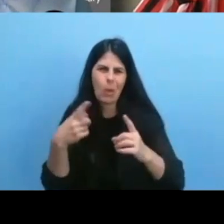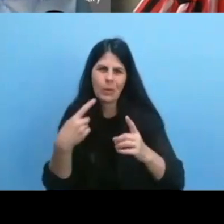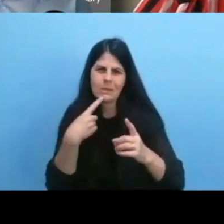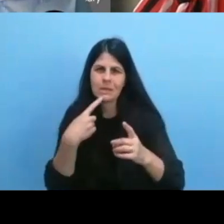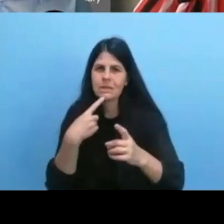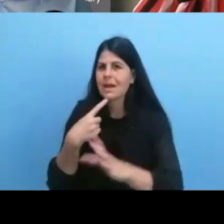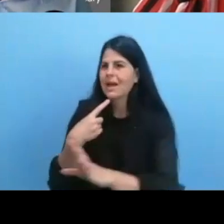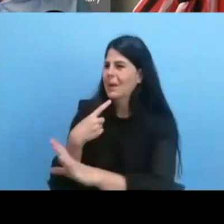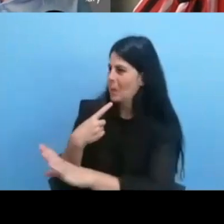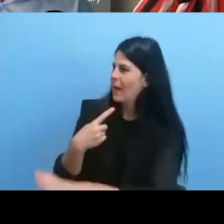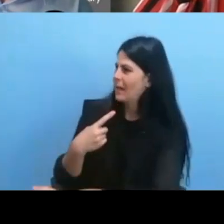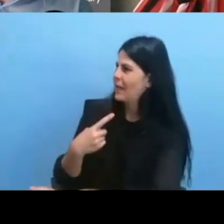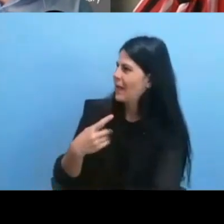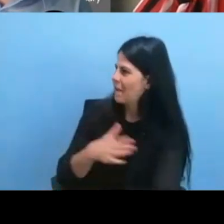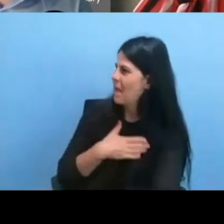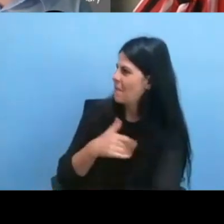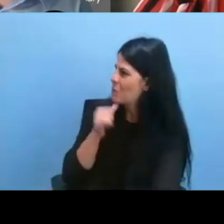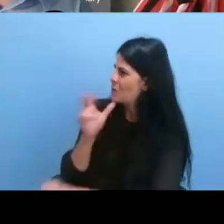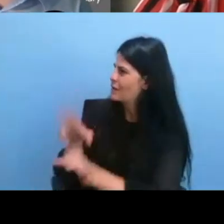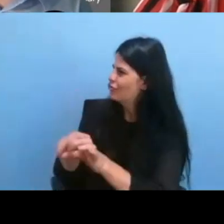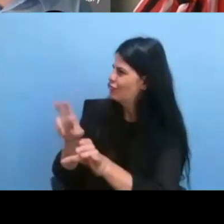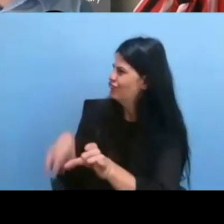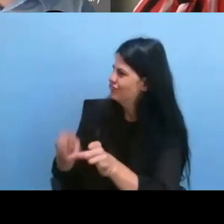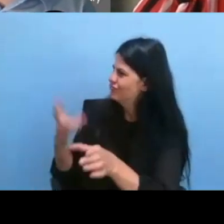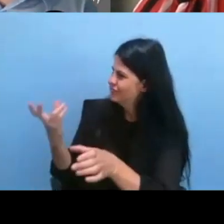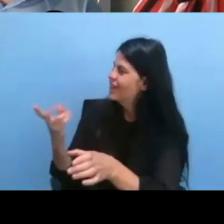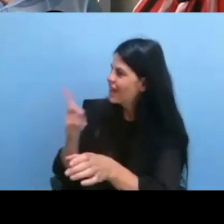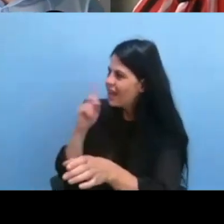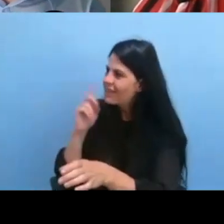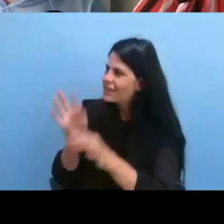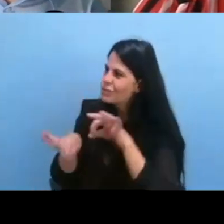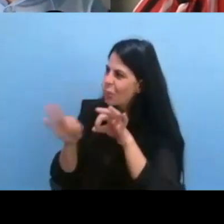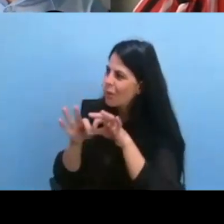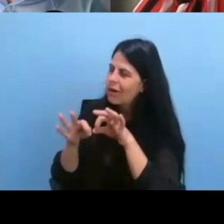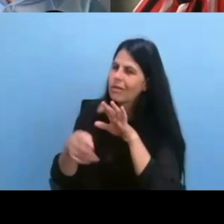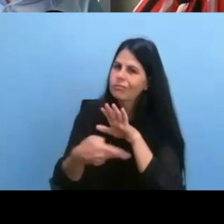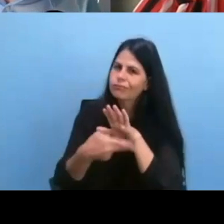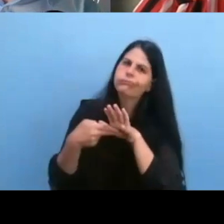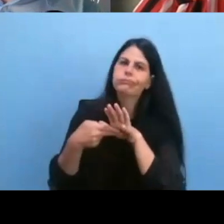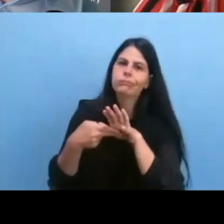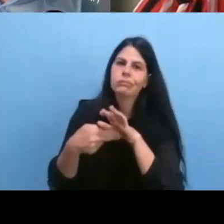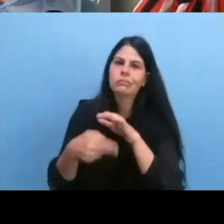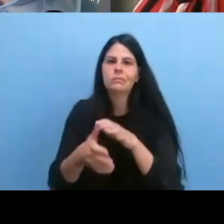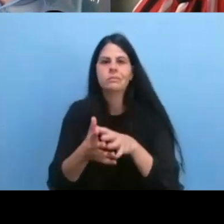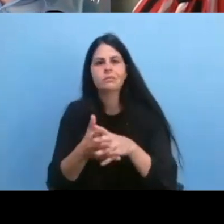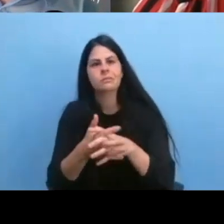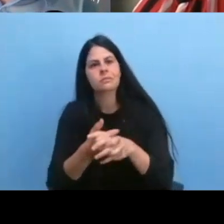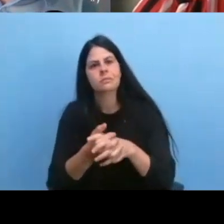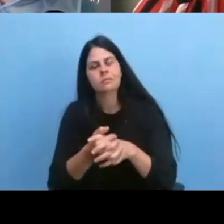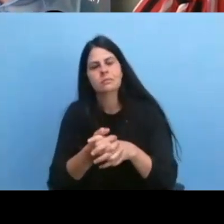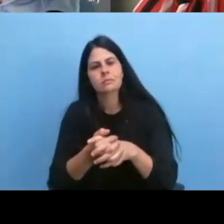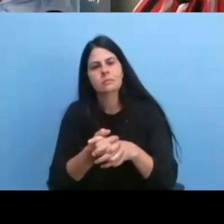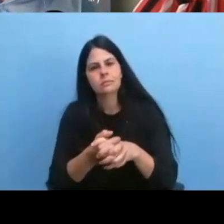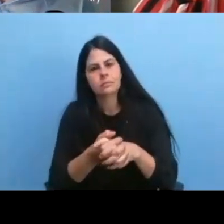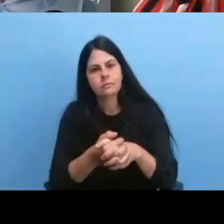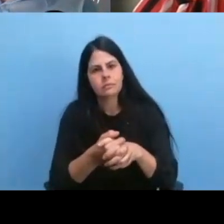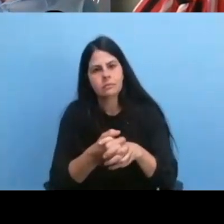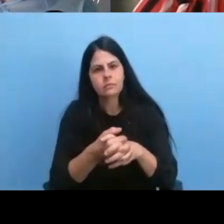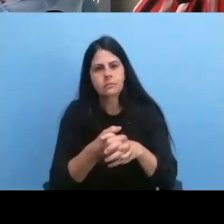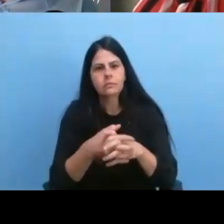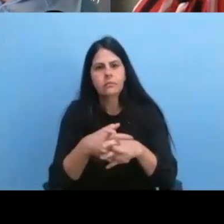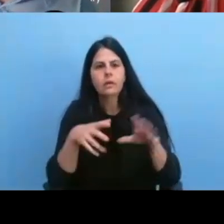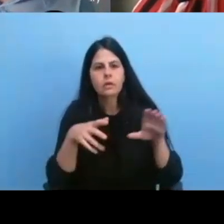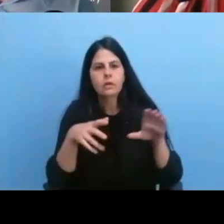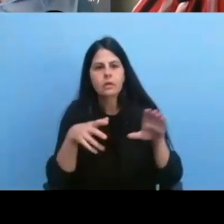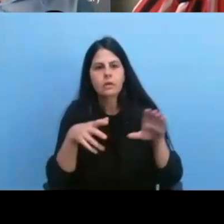didn't bail on that point, because I think it's worth underlining. I wanted to ask Dr. Schmidt and Dr.